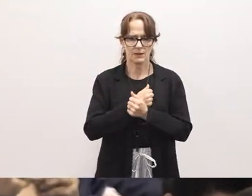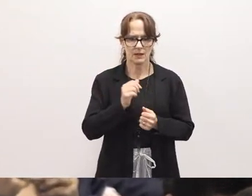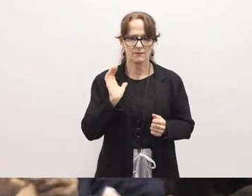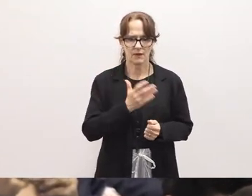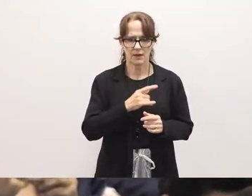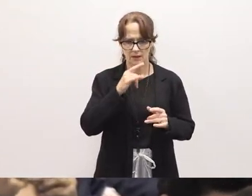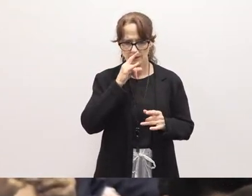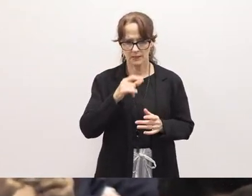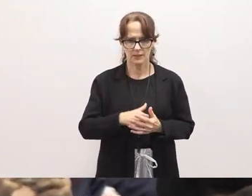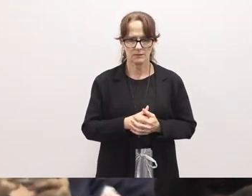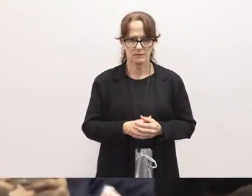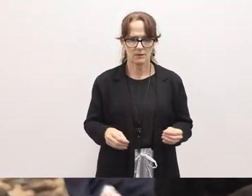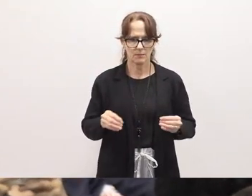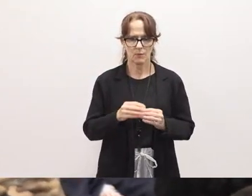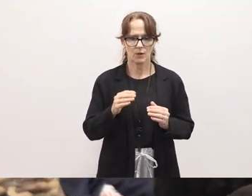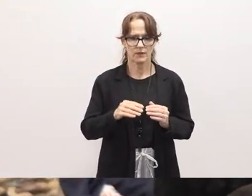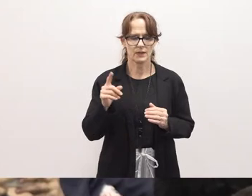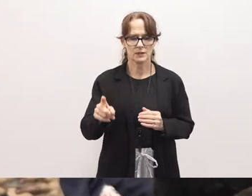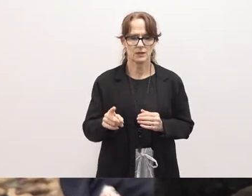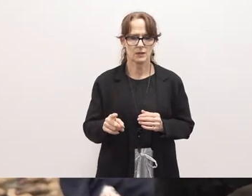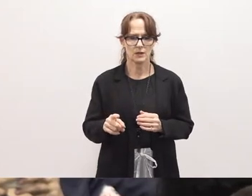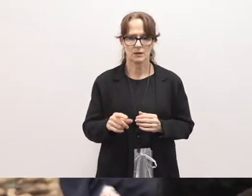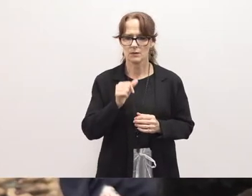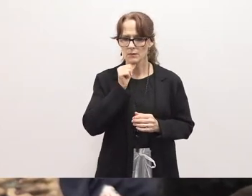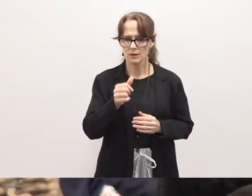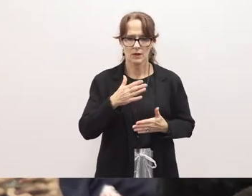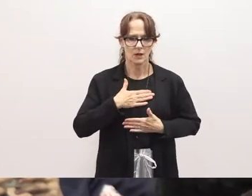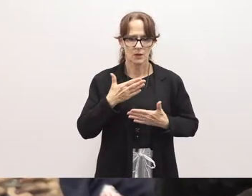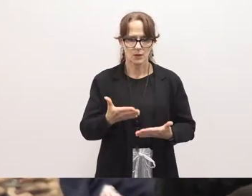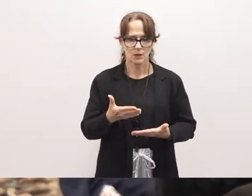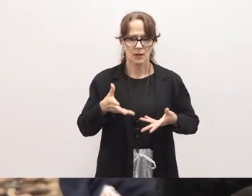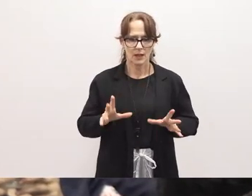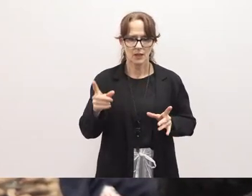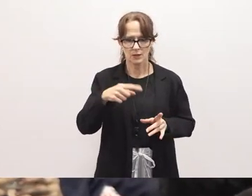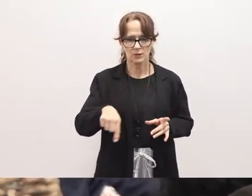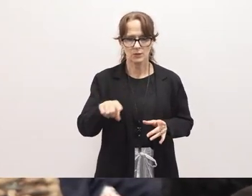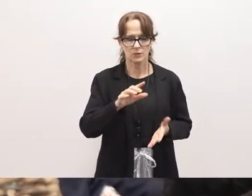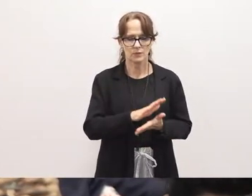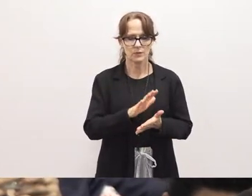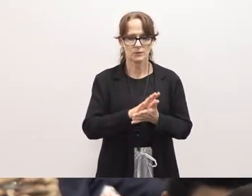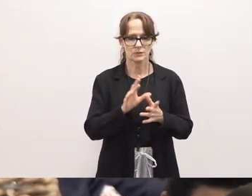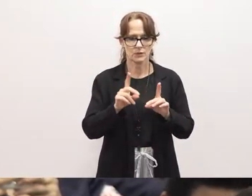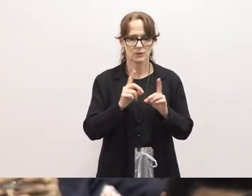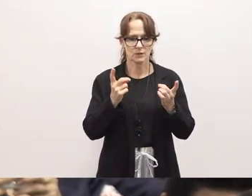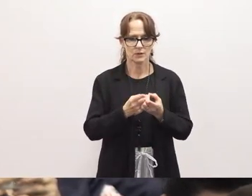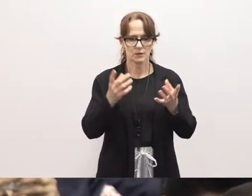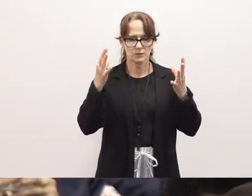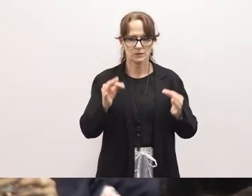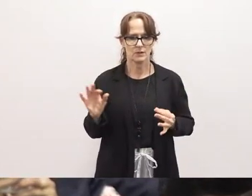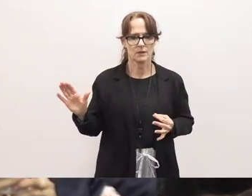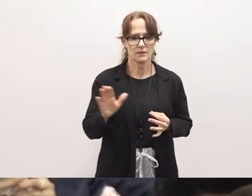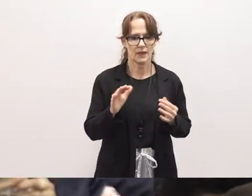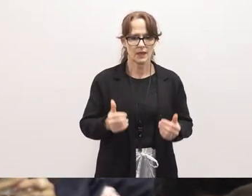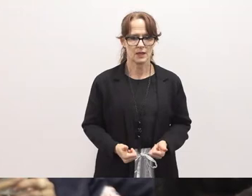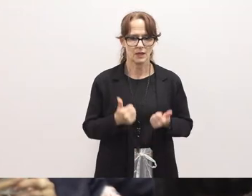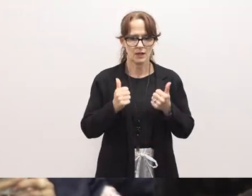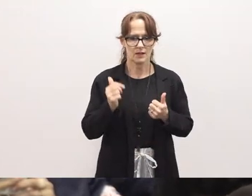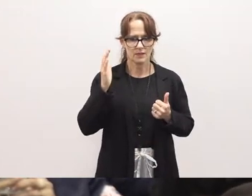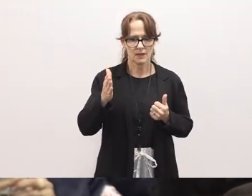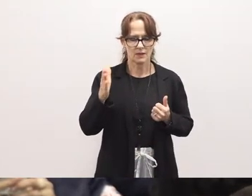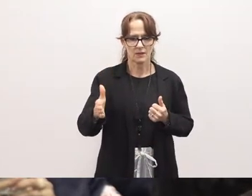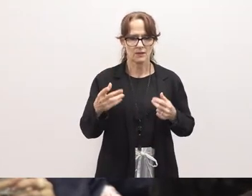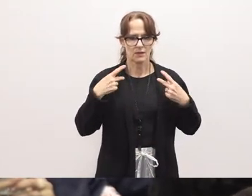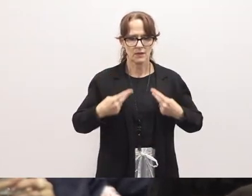kids more than you. And we are not willing to let you, the school district, determine their lives, their future,